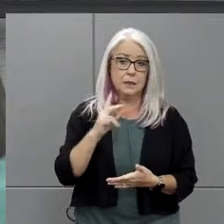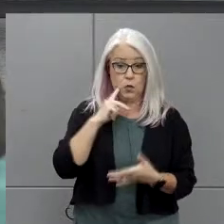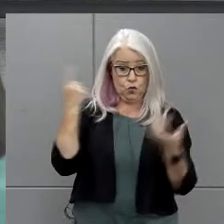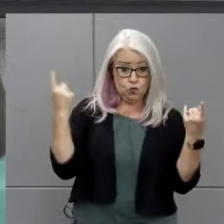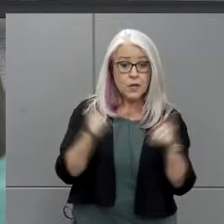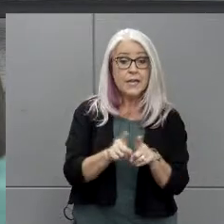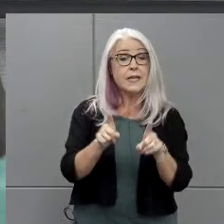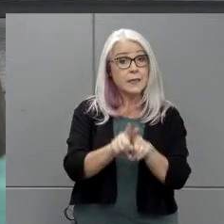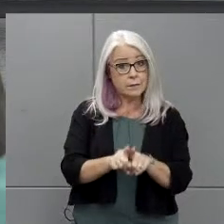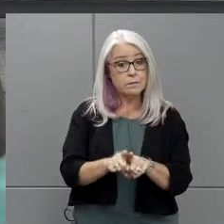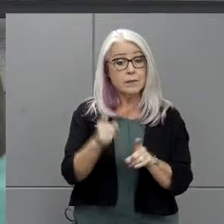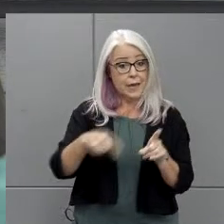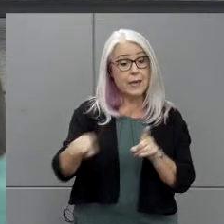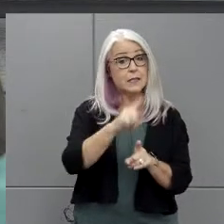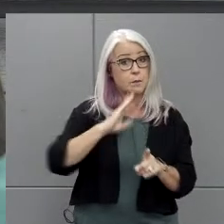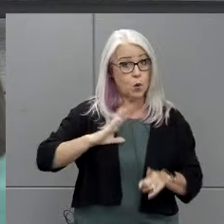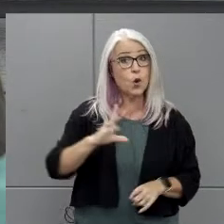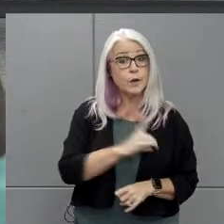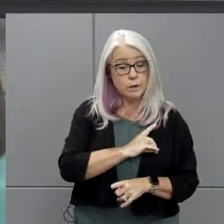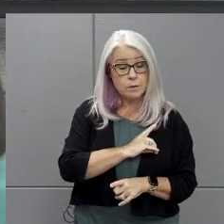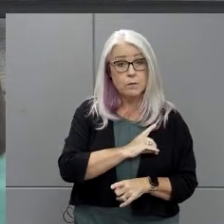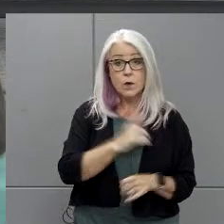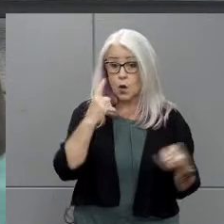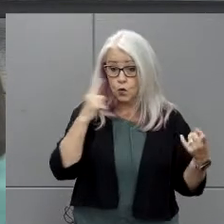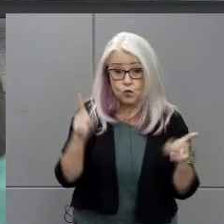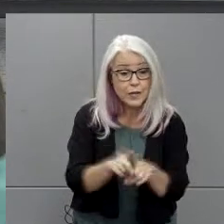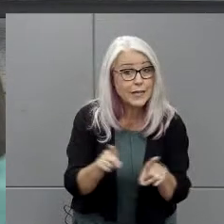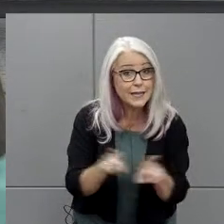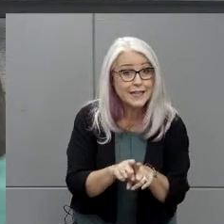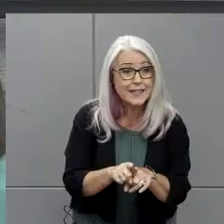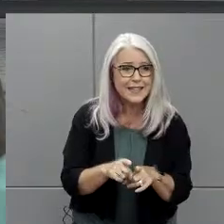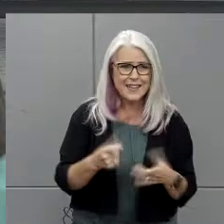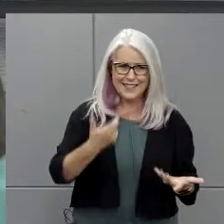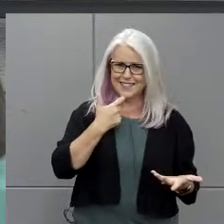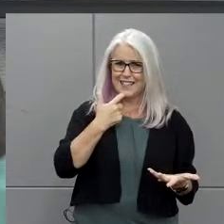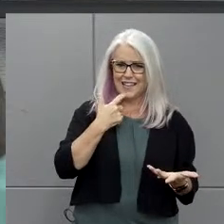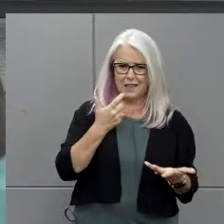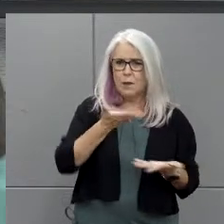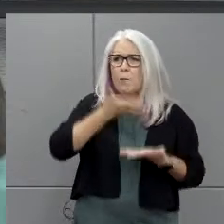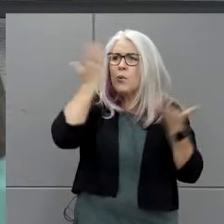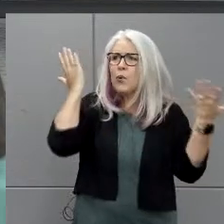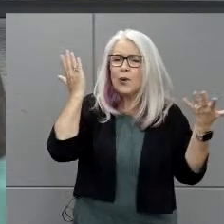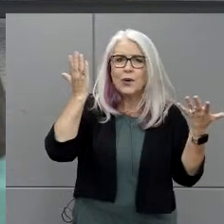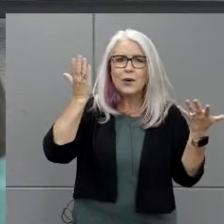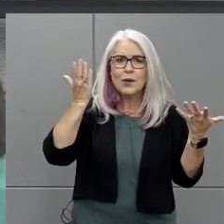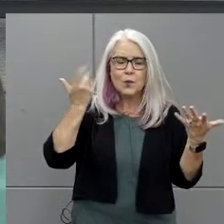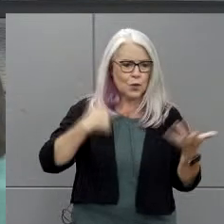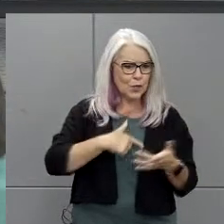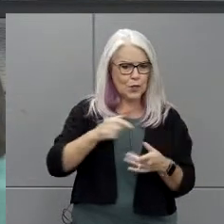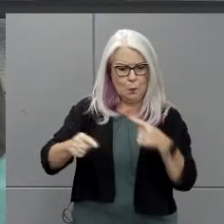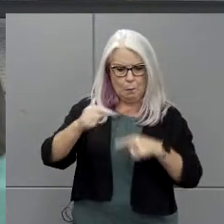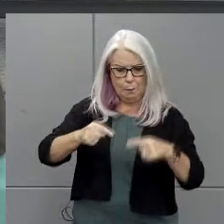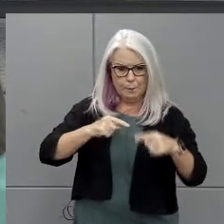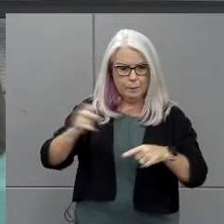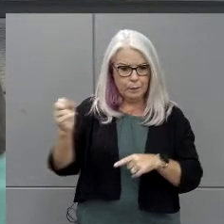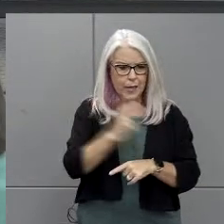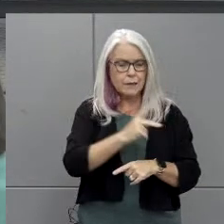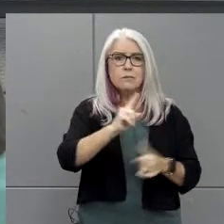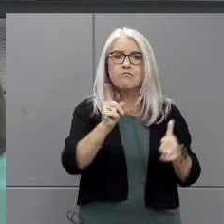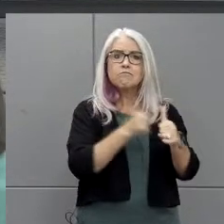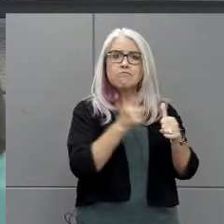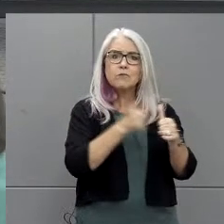as a board, because we were in agreement as a board, just to say that none of that, all of that is irrelevant, and now we're going to go back to the